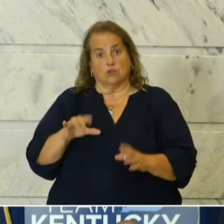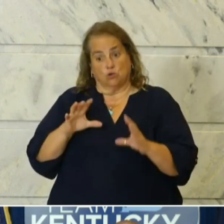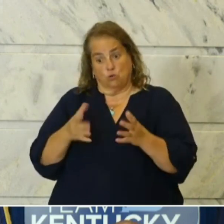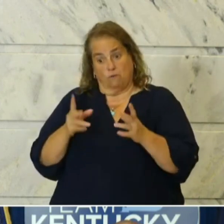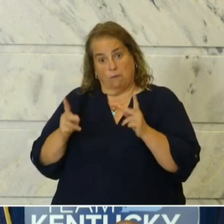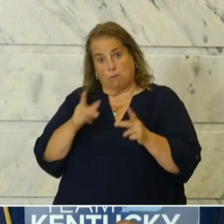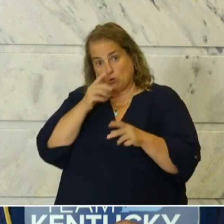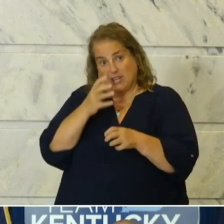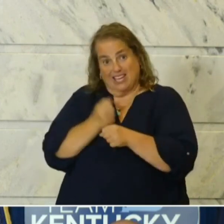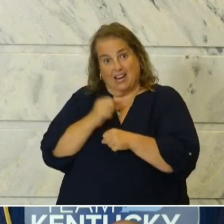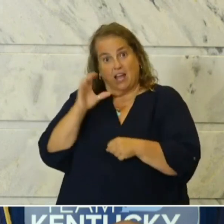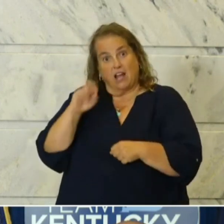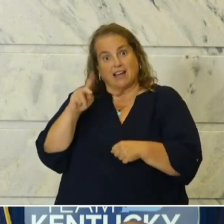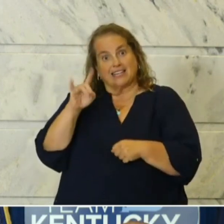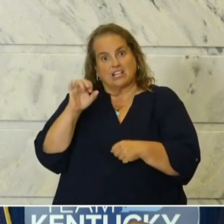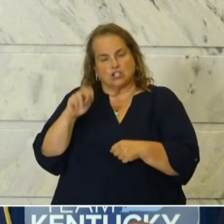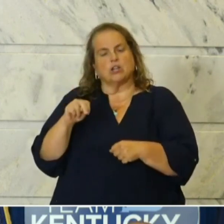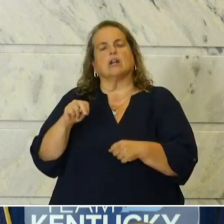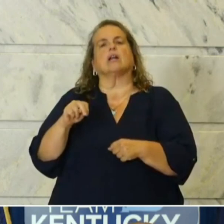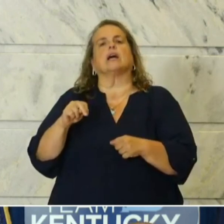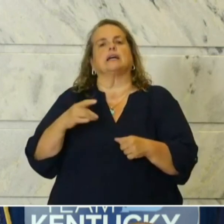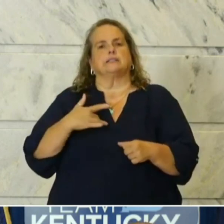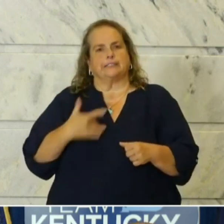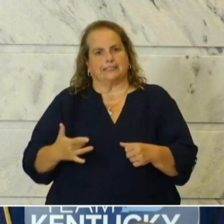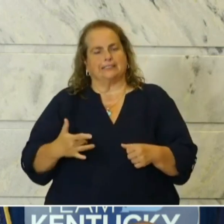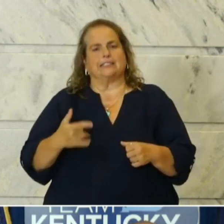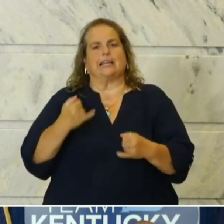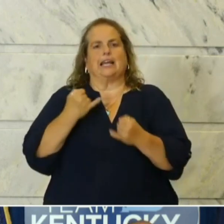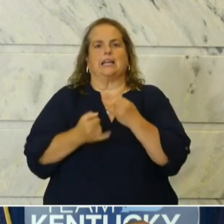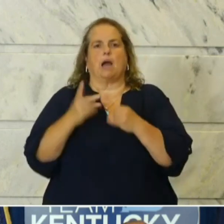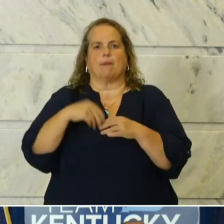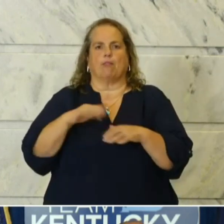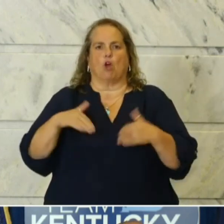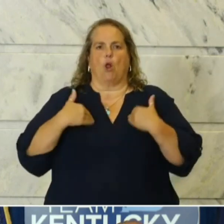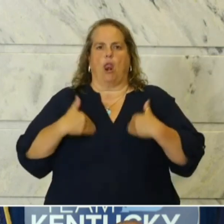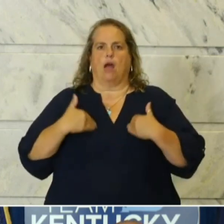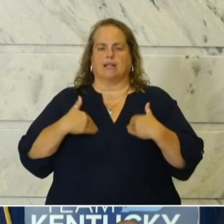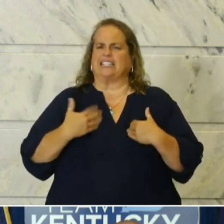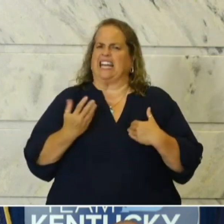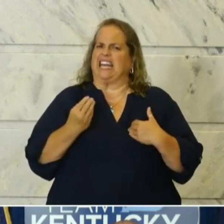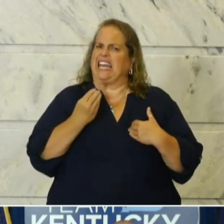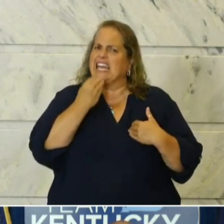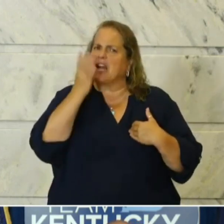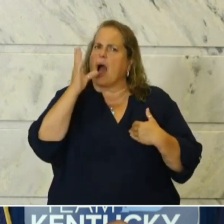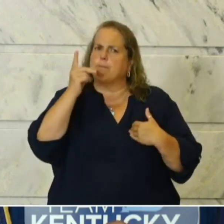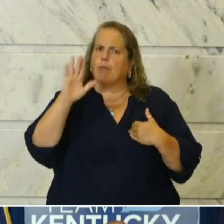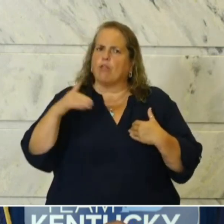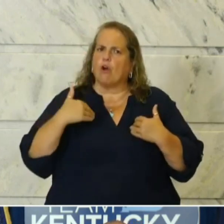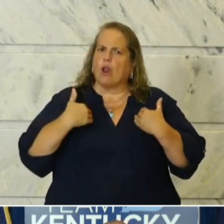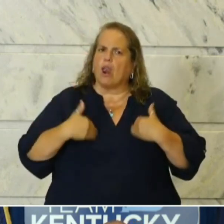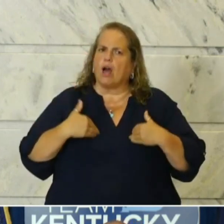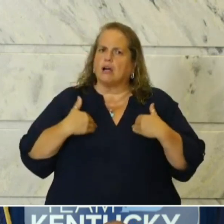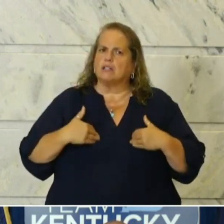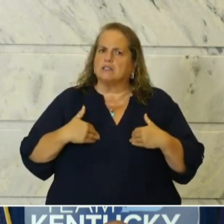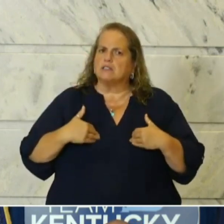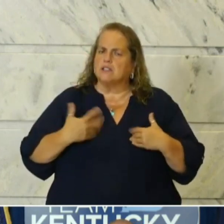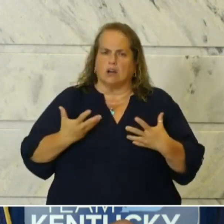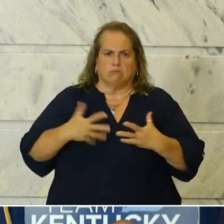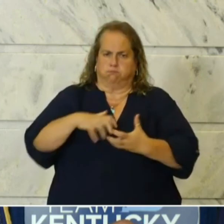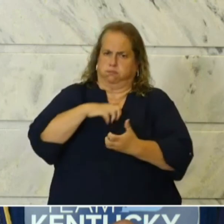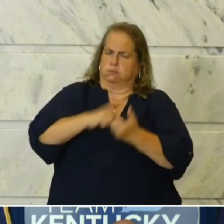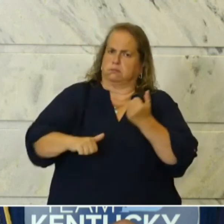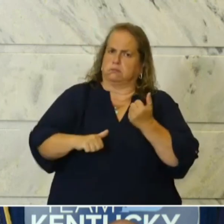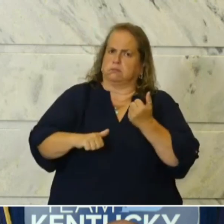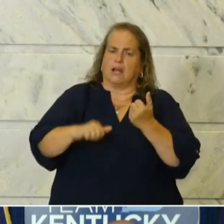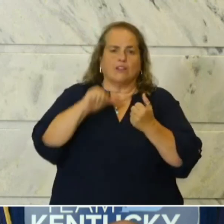you poured Roundup into their lungs. It absolutely eats up their lungs, and then they don't recover, and they have permanent